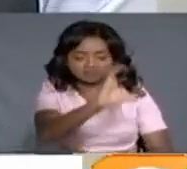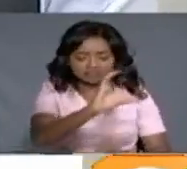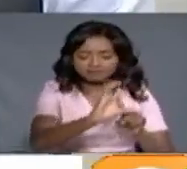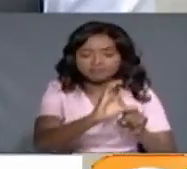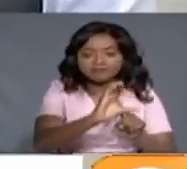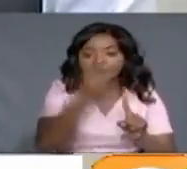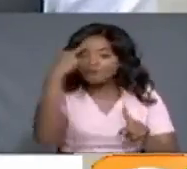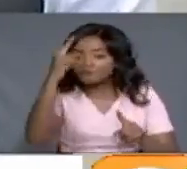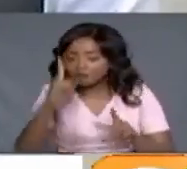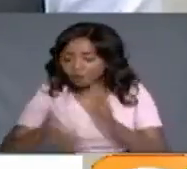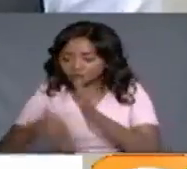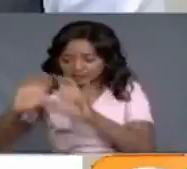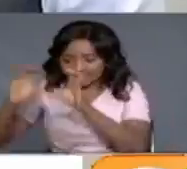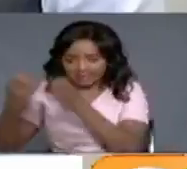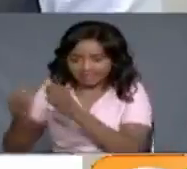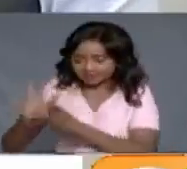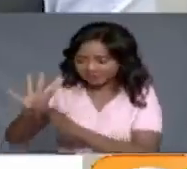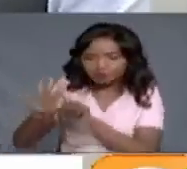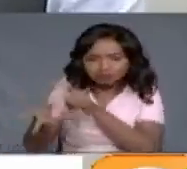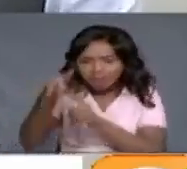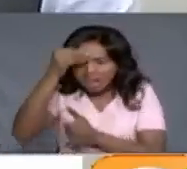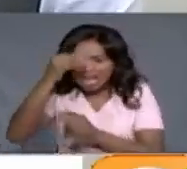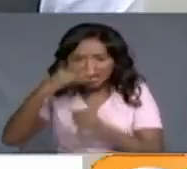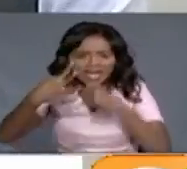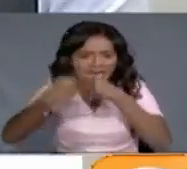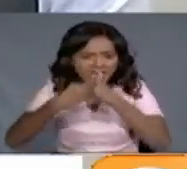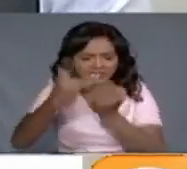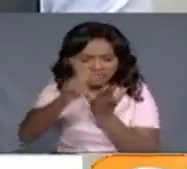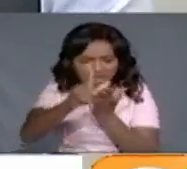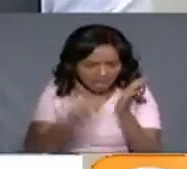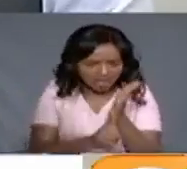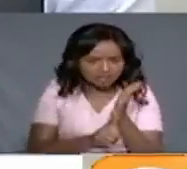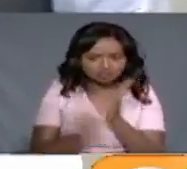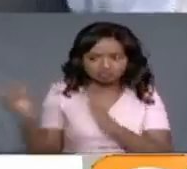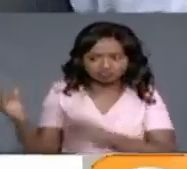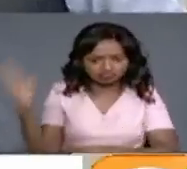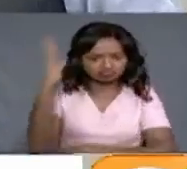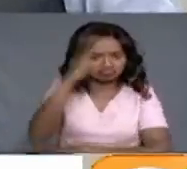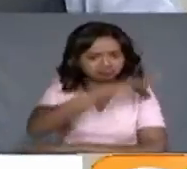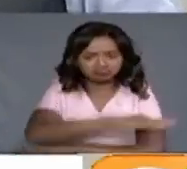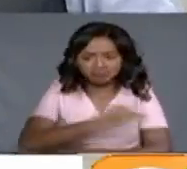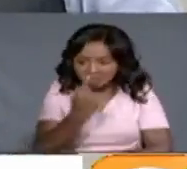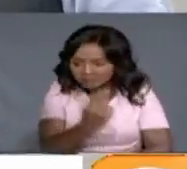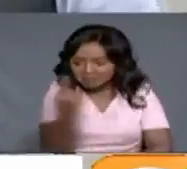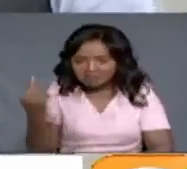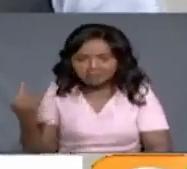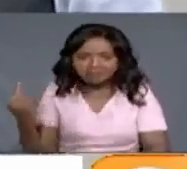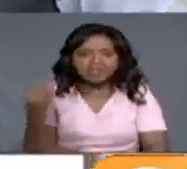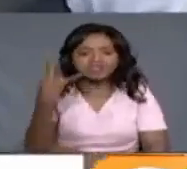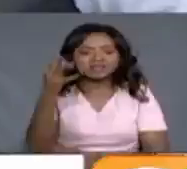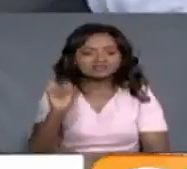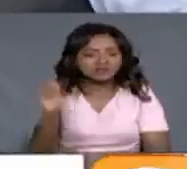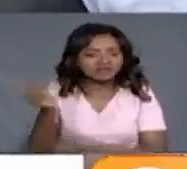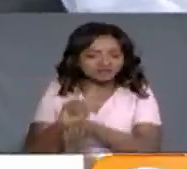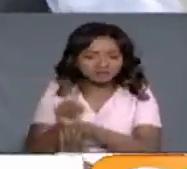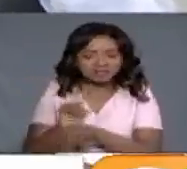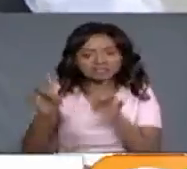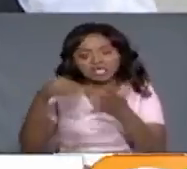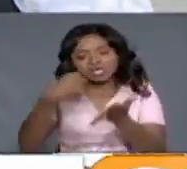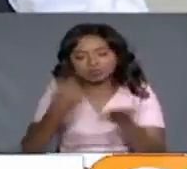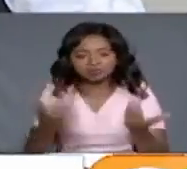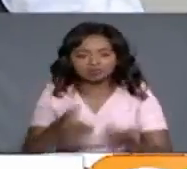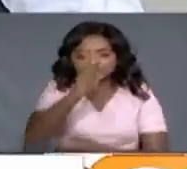have 8 lessons a day, each going for about 35 minutes. Well, the lessons include physical and health